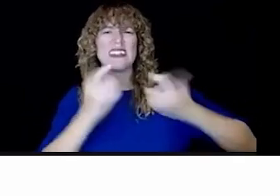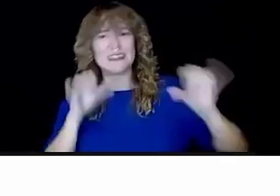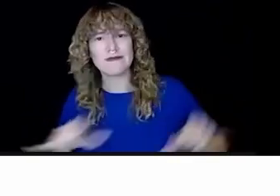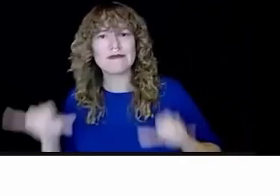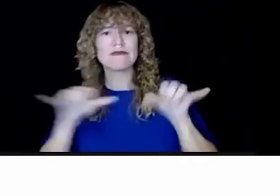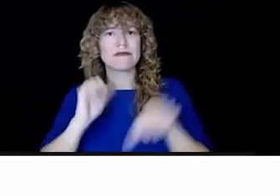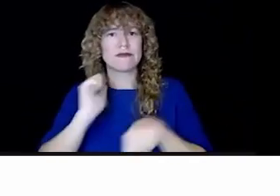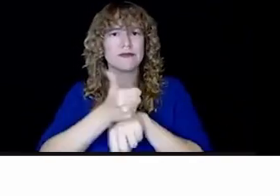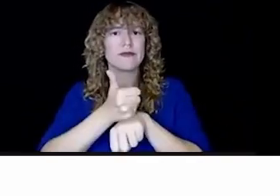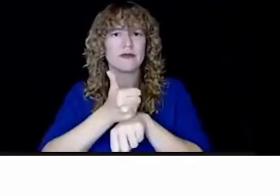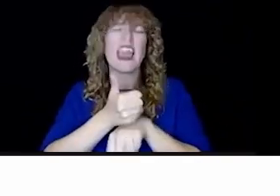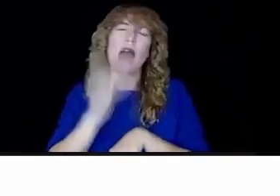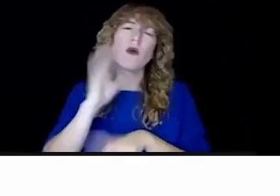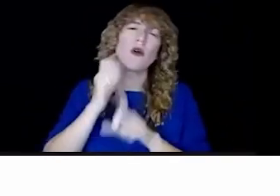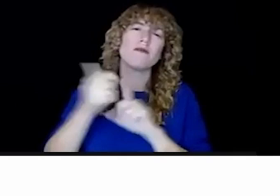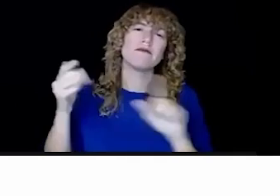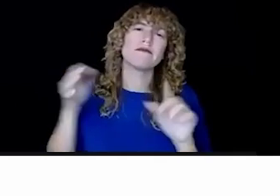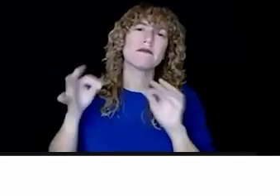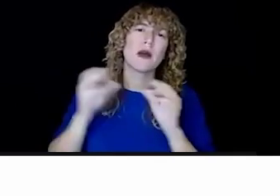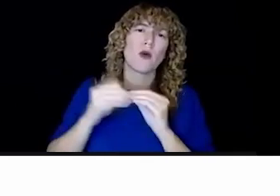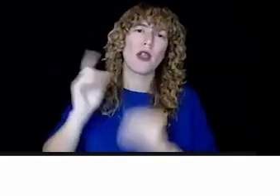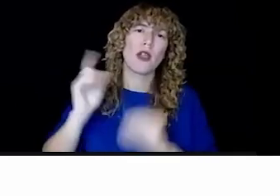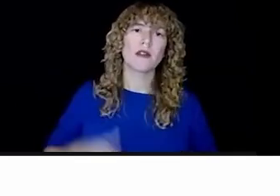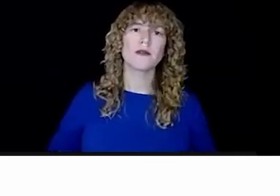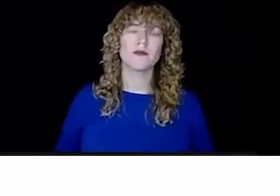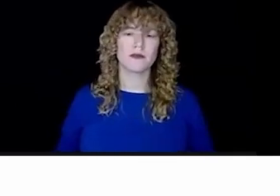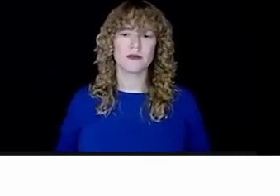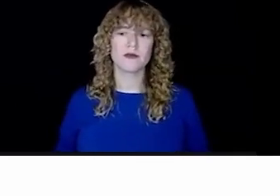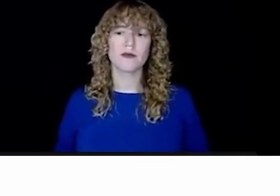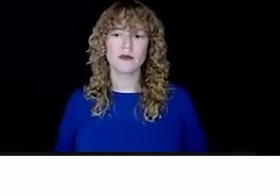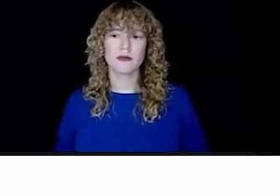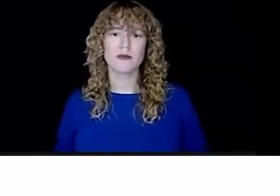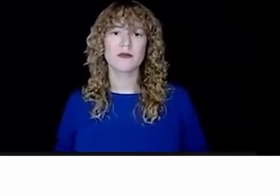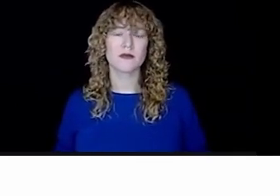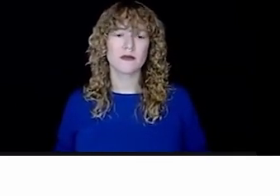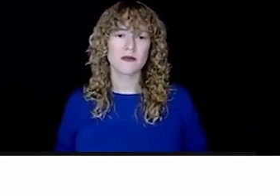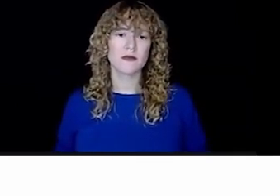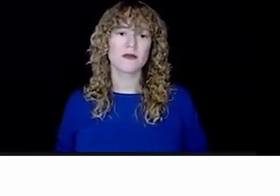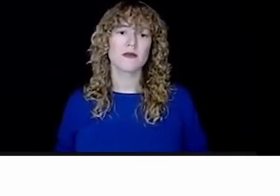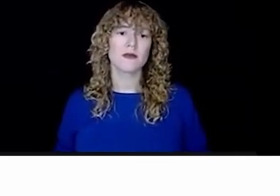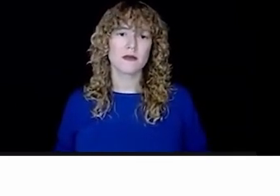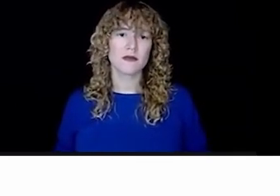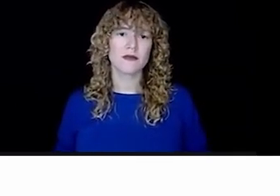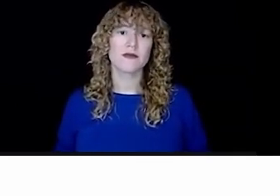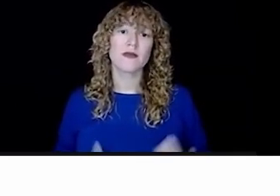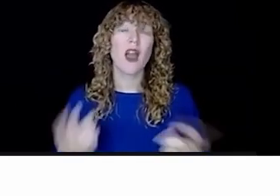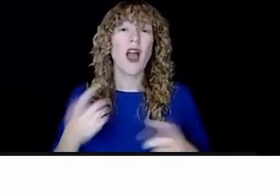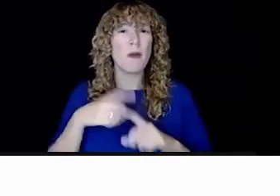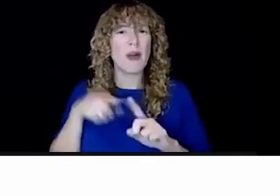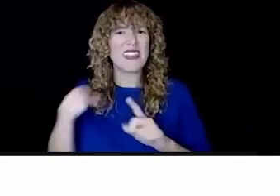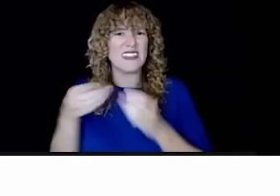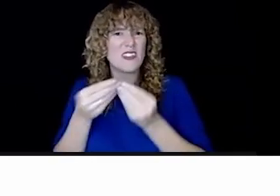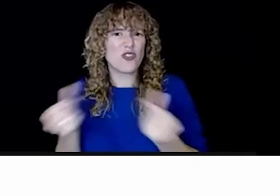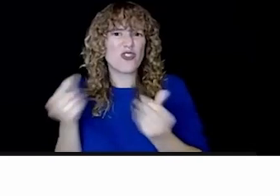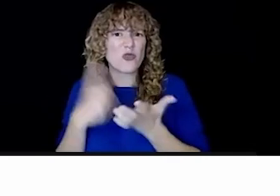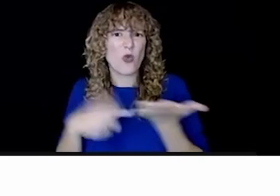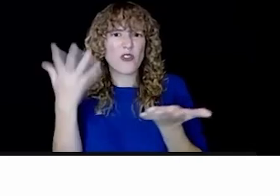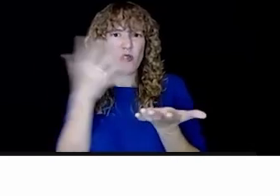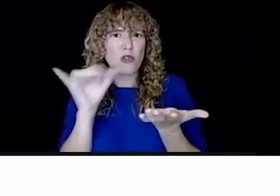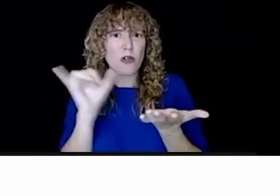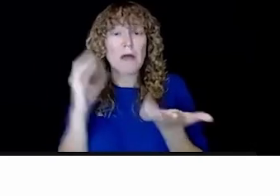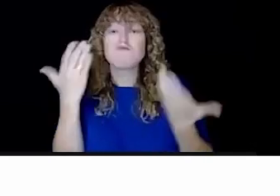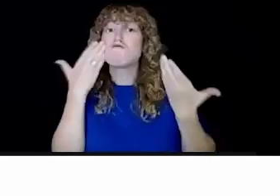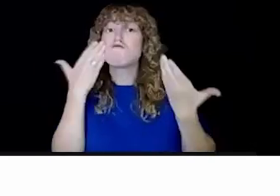we don't know what all of the solutions that we will need are going to look like. We're based on